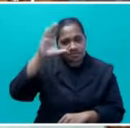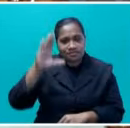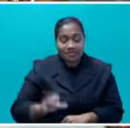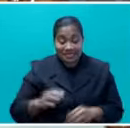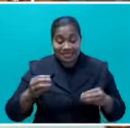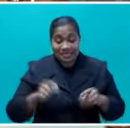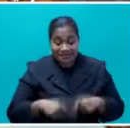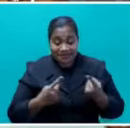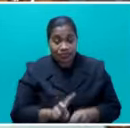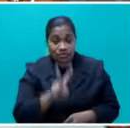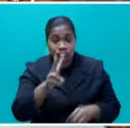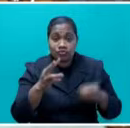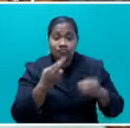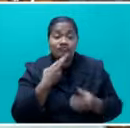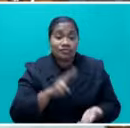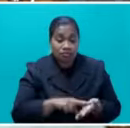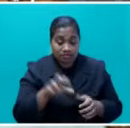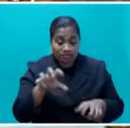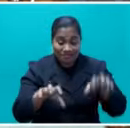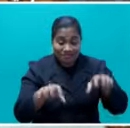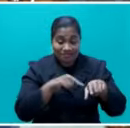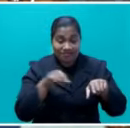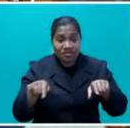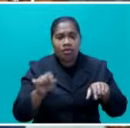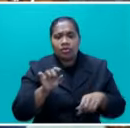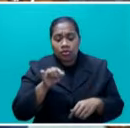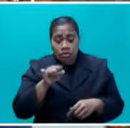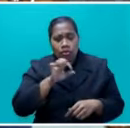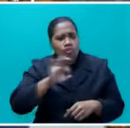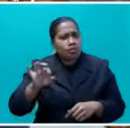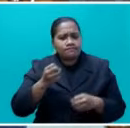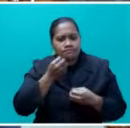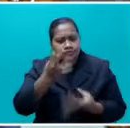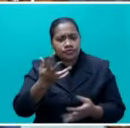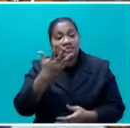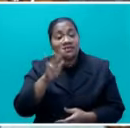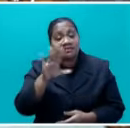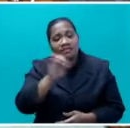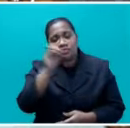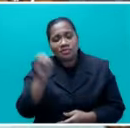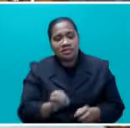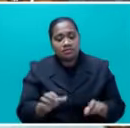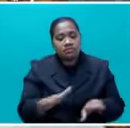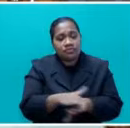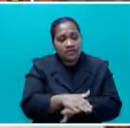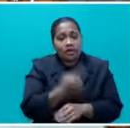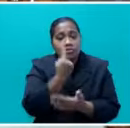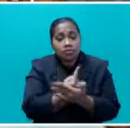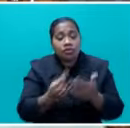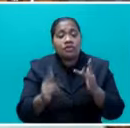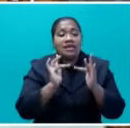reports, Mr. Speaker, says that Hootsuite did not state the 95% mobile internet connectivity coverage. It only stated the